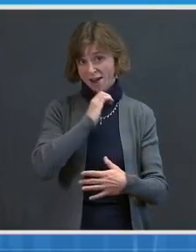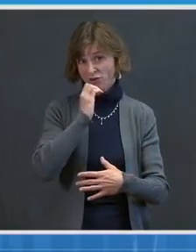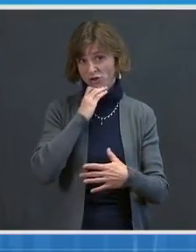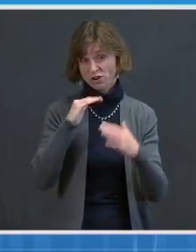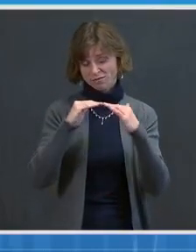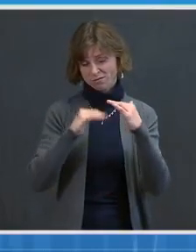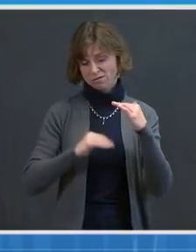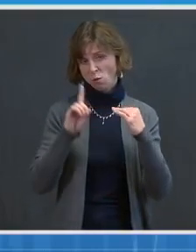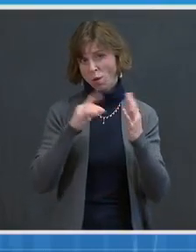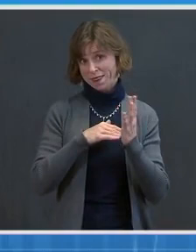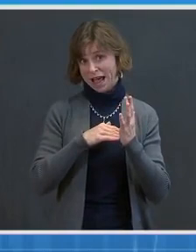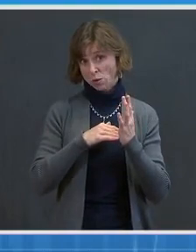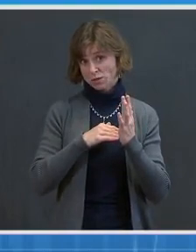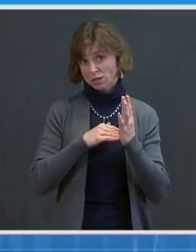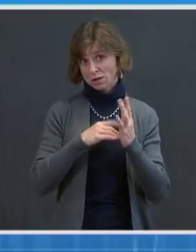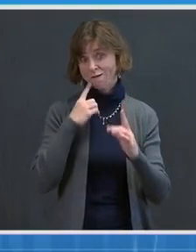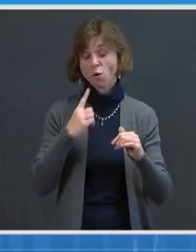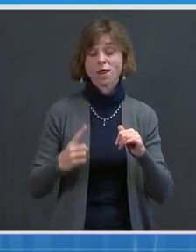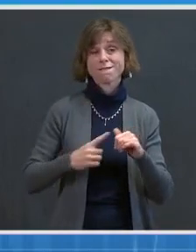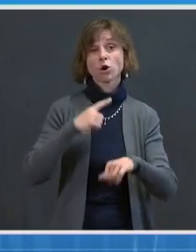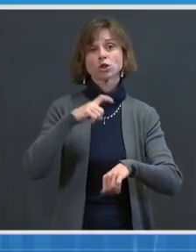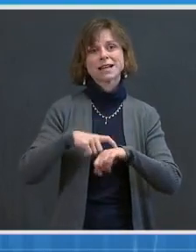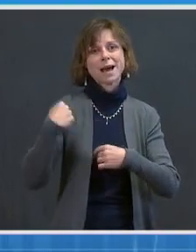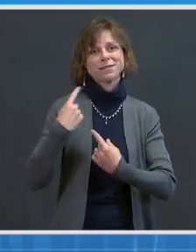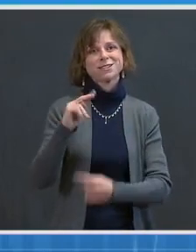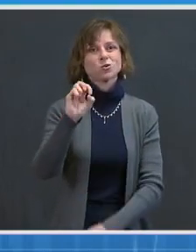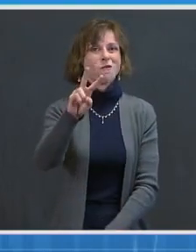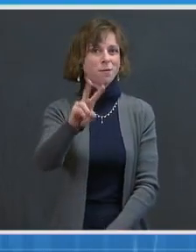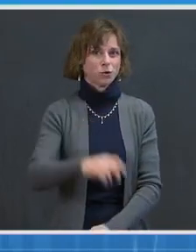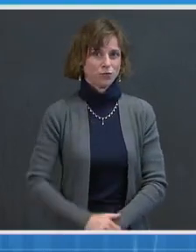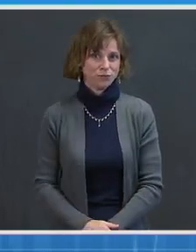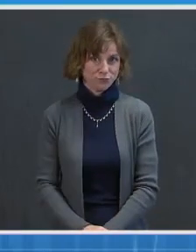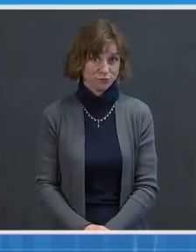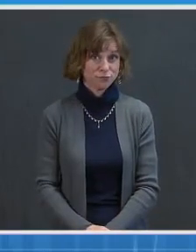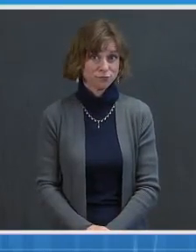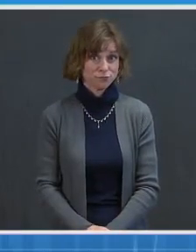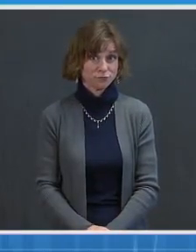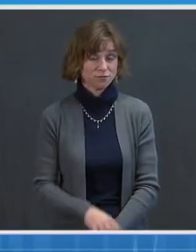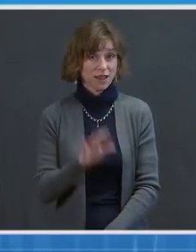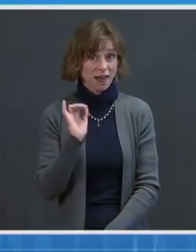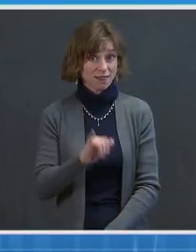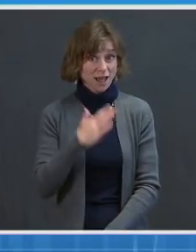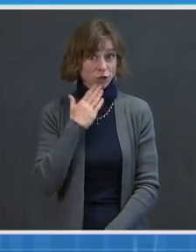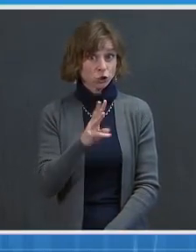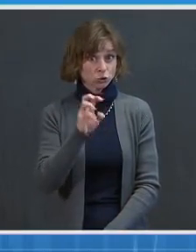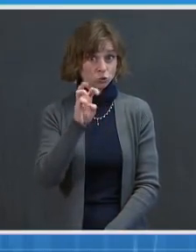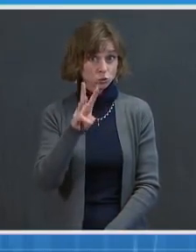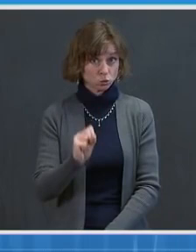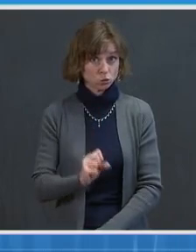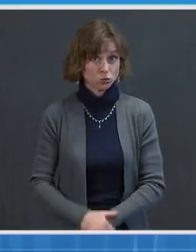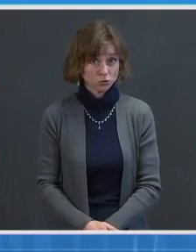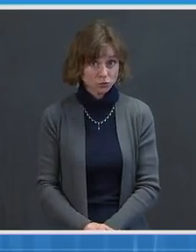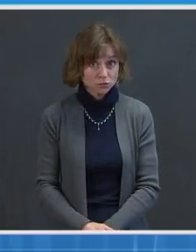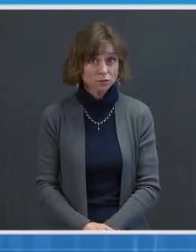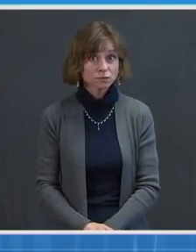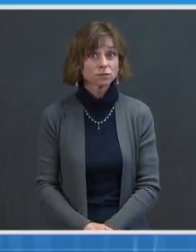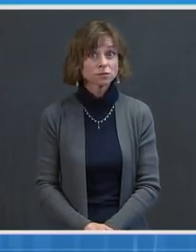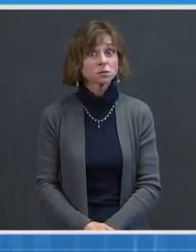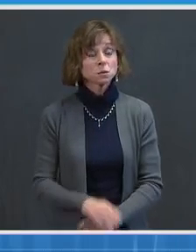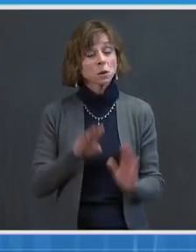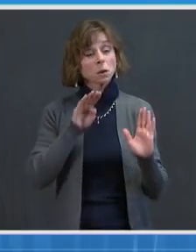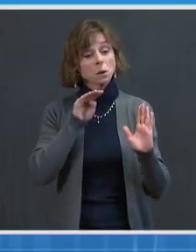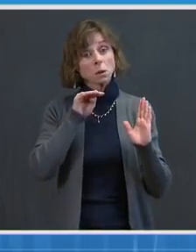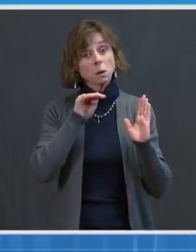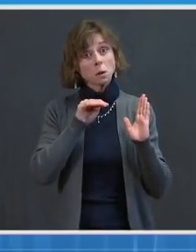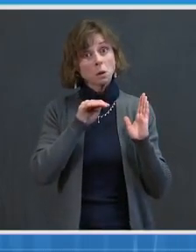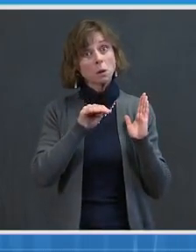1,000 for the first time since November. All of this is really good news. And while these trends are starting to head